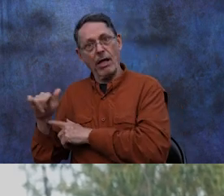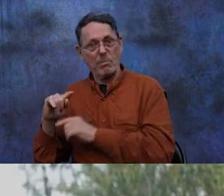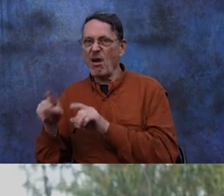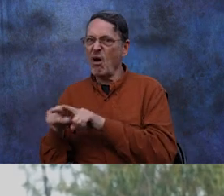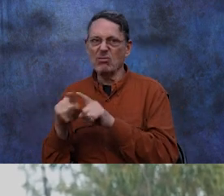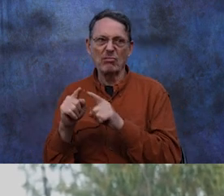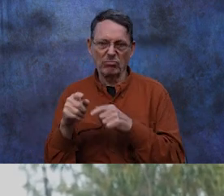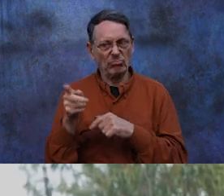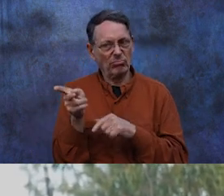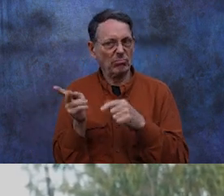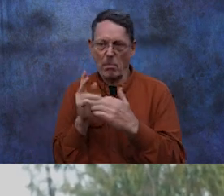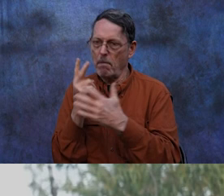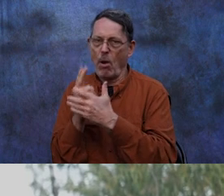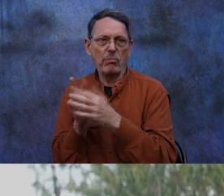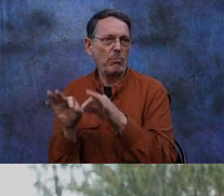Learn yourself.